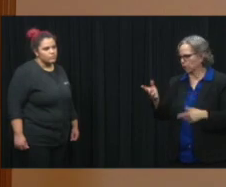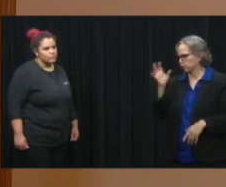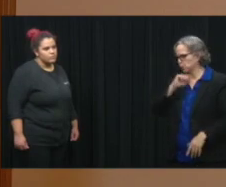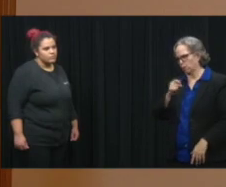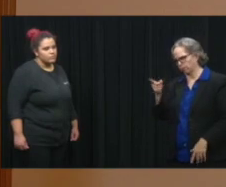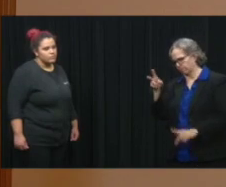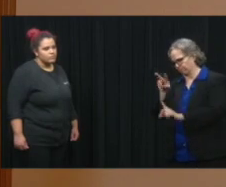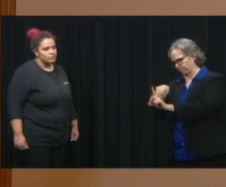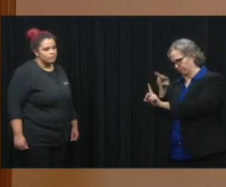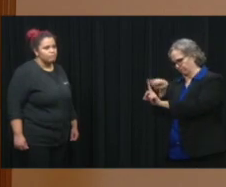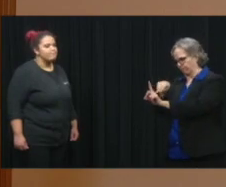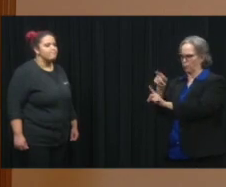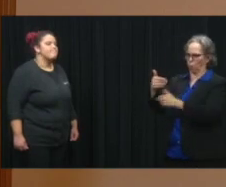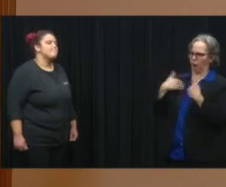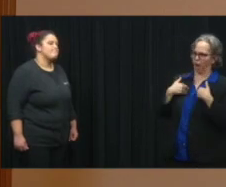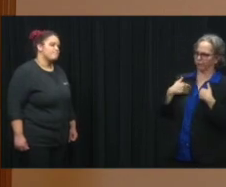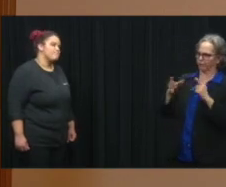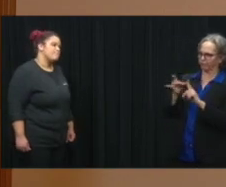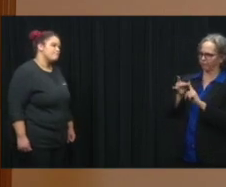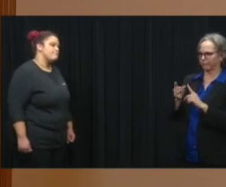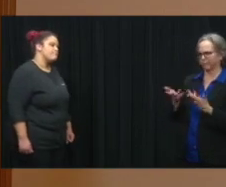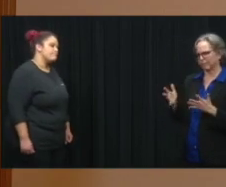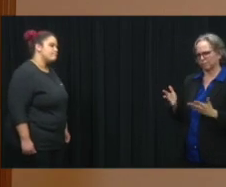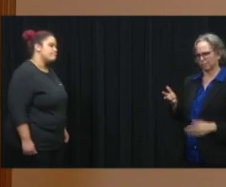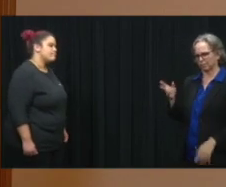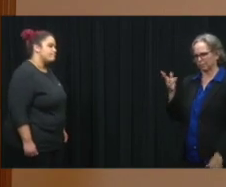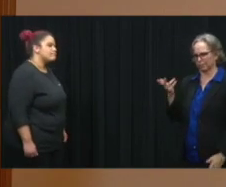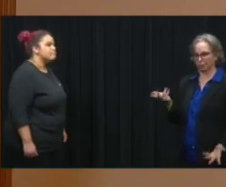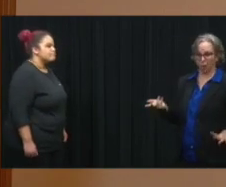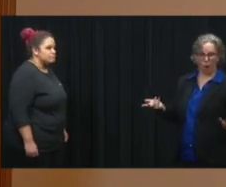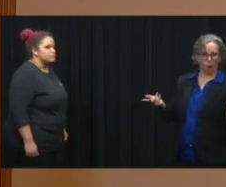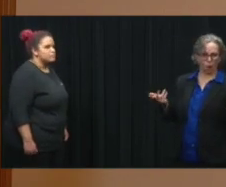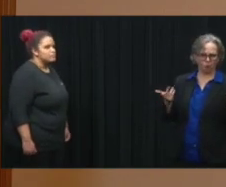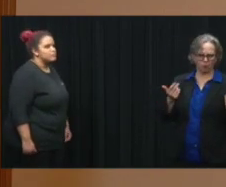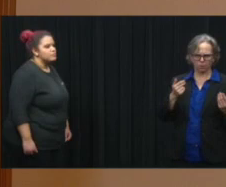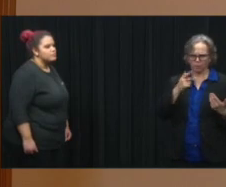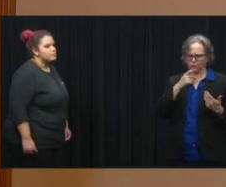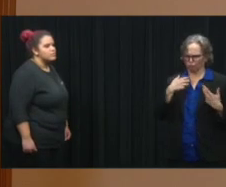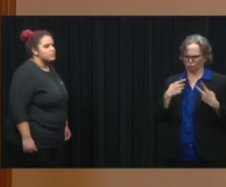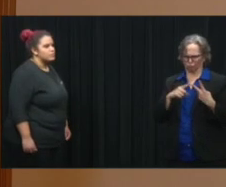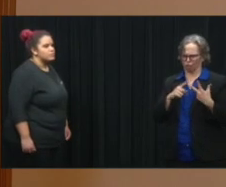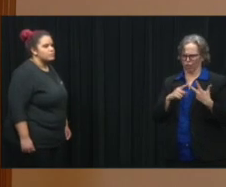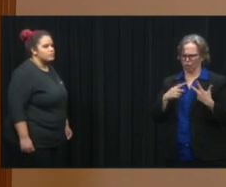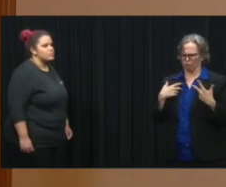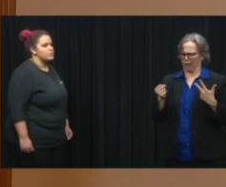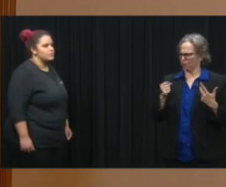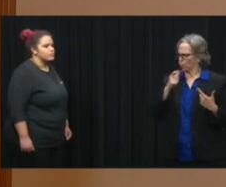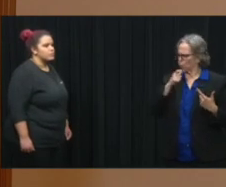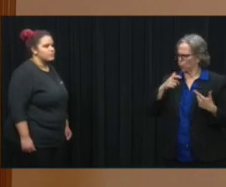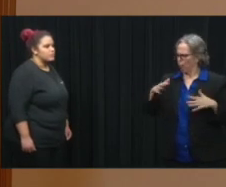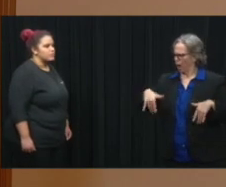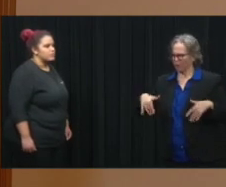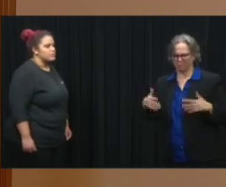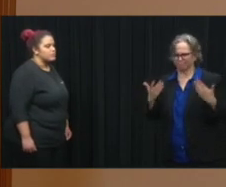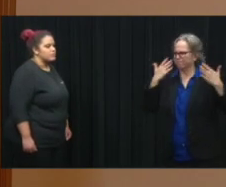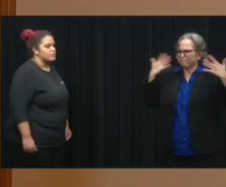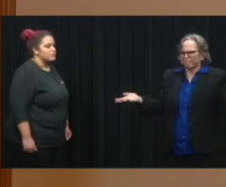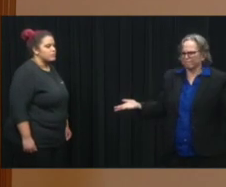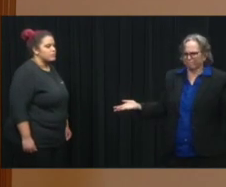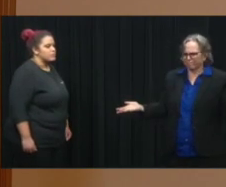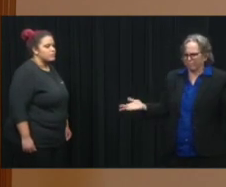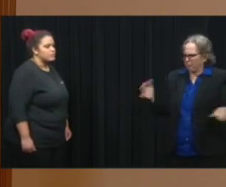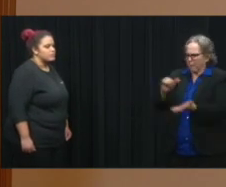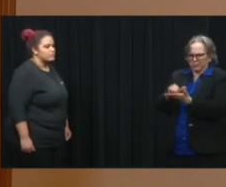they're helping you ride it out. So to say who's recovered or not when we have no way of knowing what doctor has talked to what patient and if